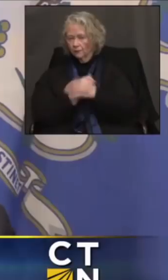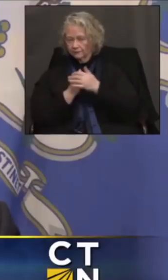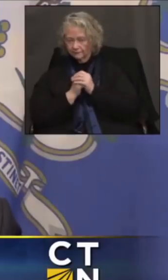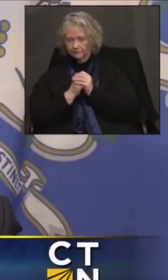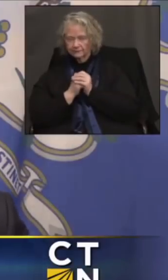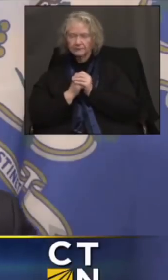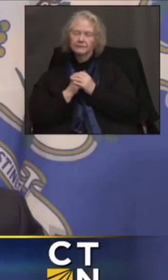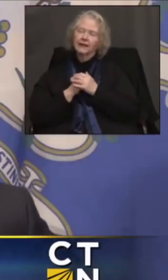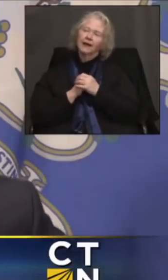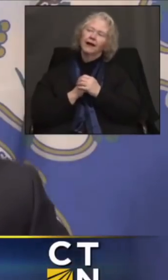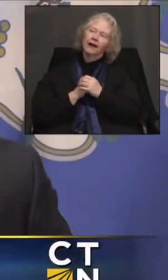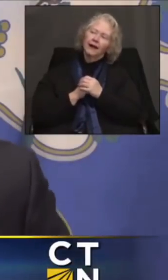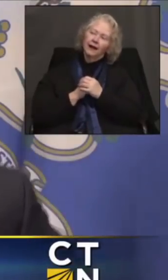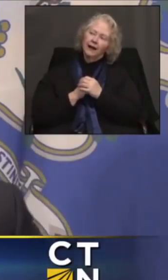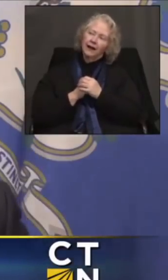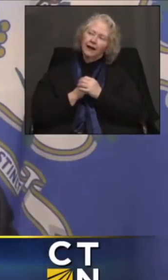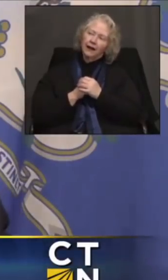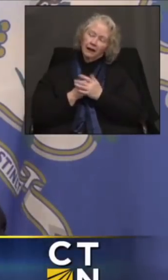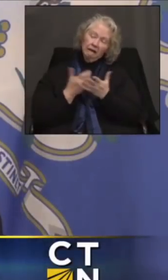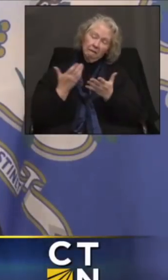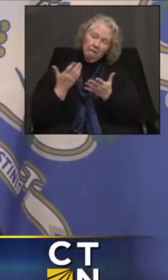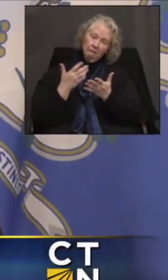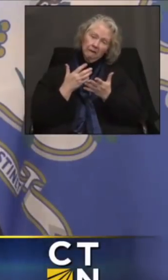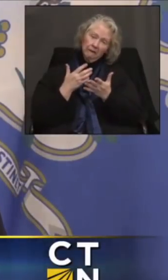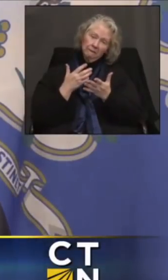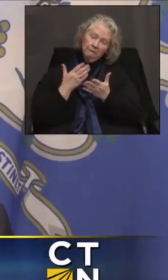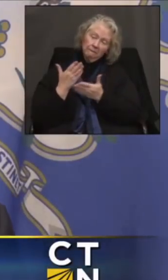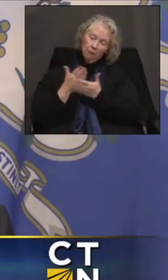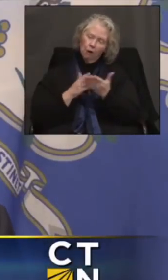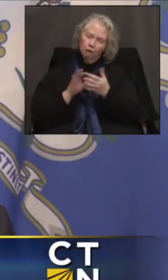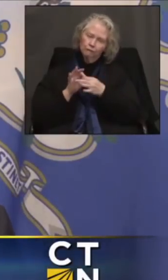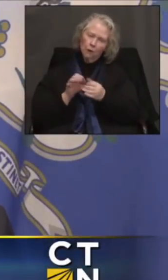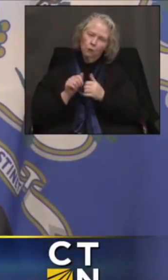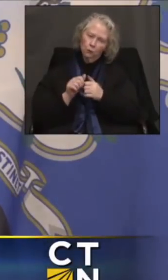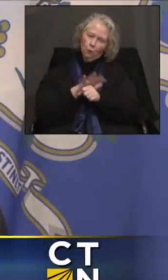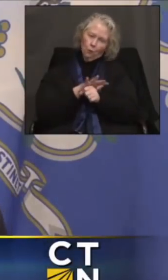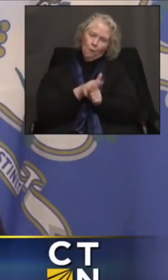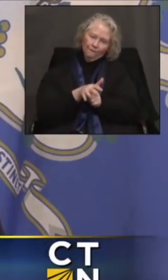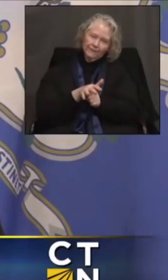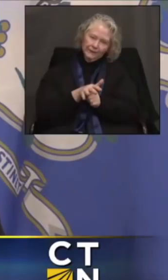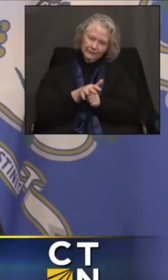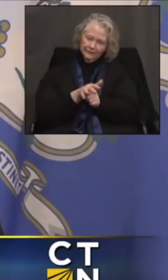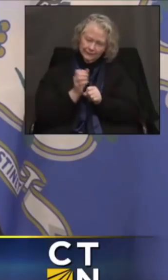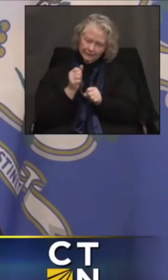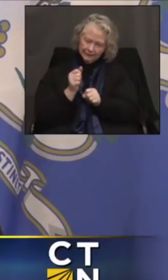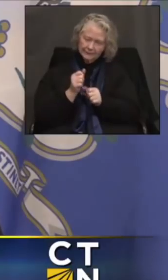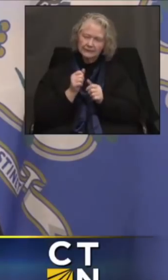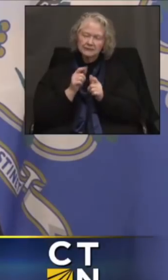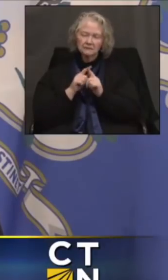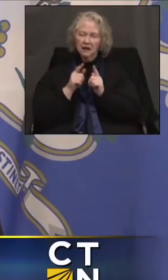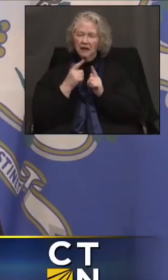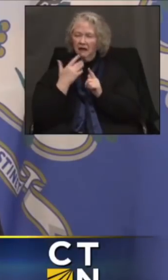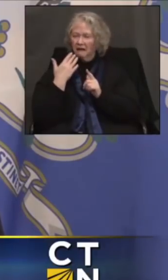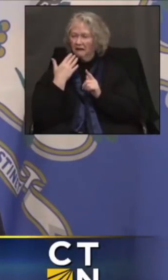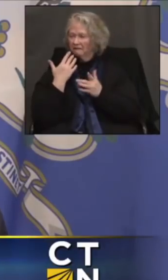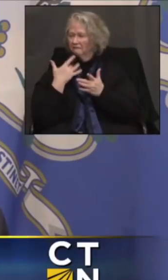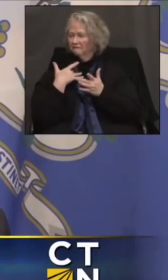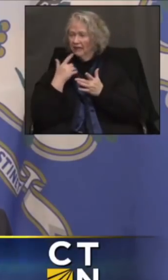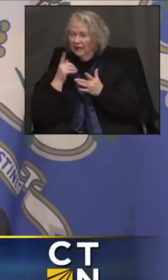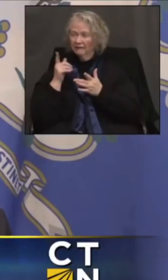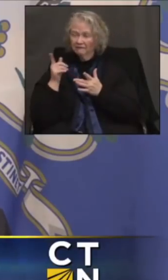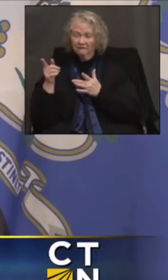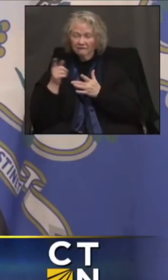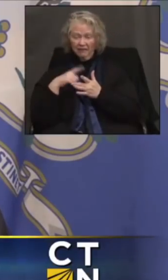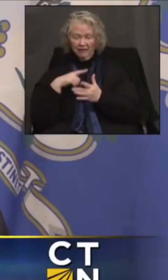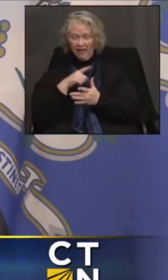Well, obviously, COVID will have something to say about that, but I'd like to think if there are any highly objectionable executive